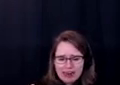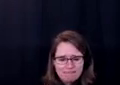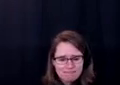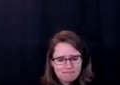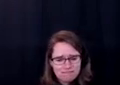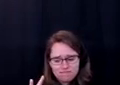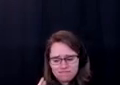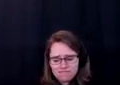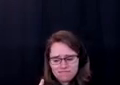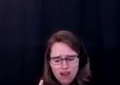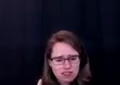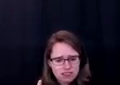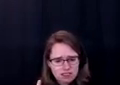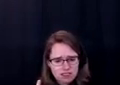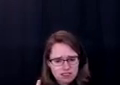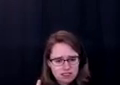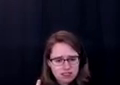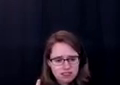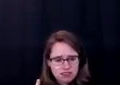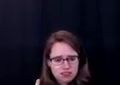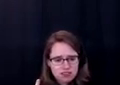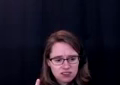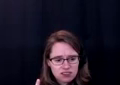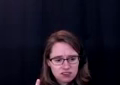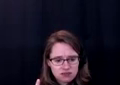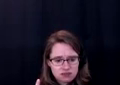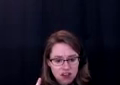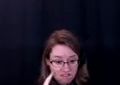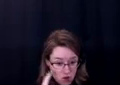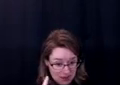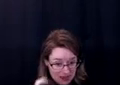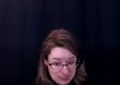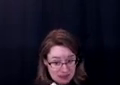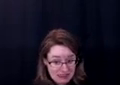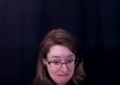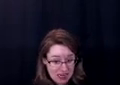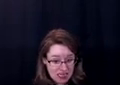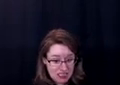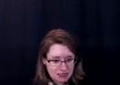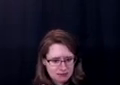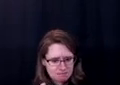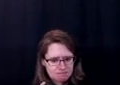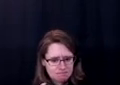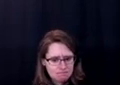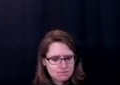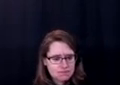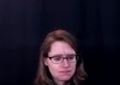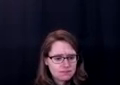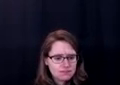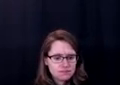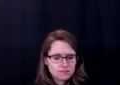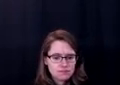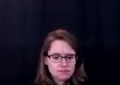obviously dollars, but was it meant for anything specific, infrastructure or jobs?